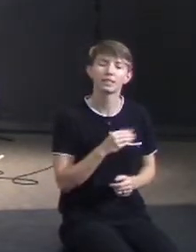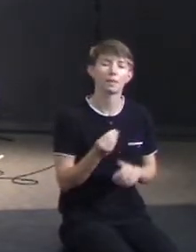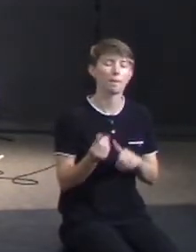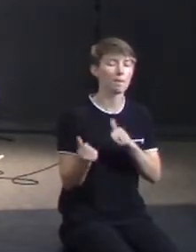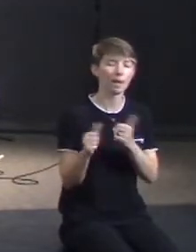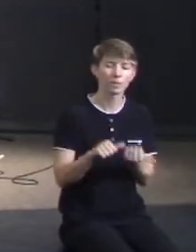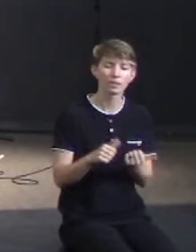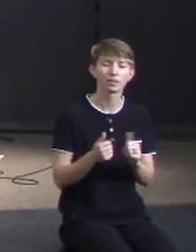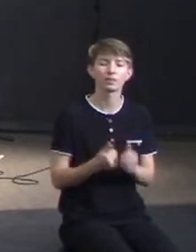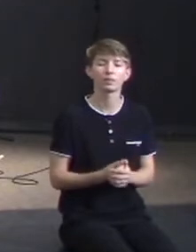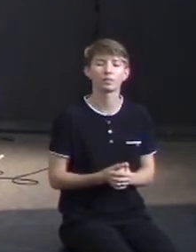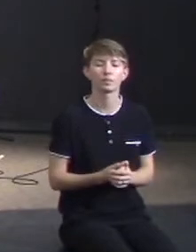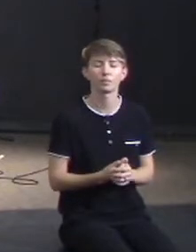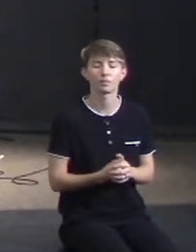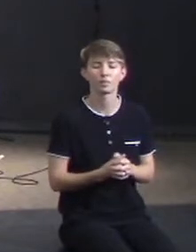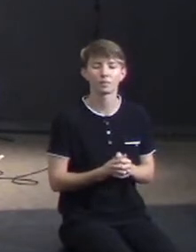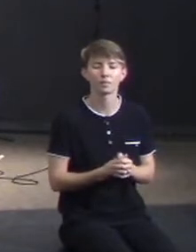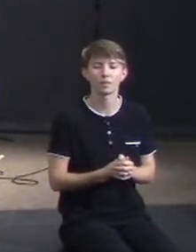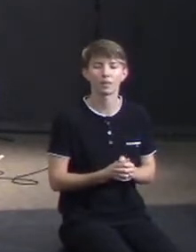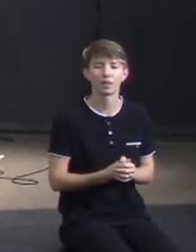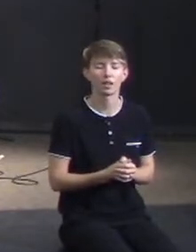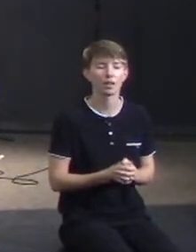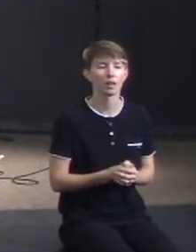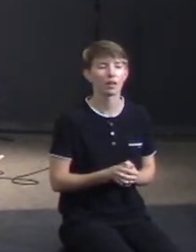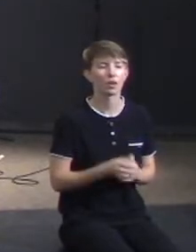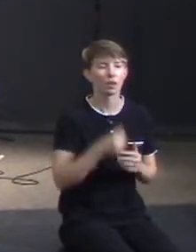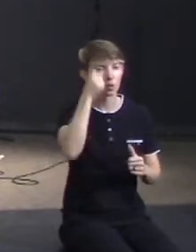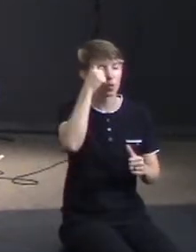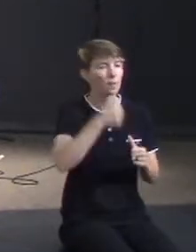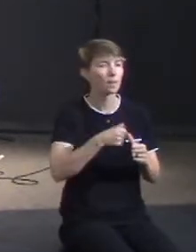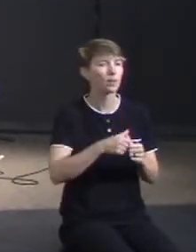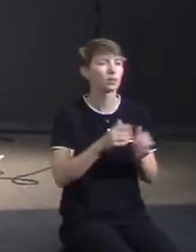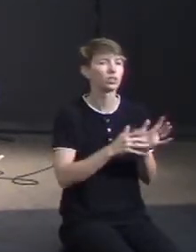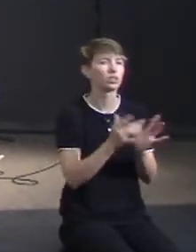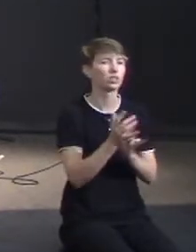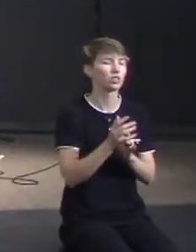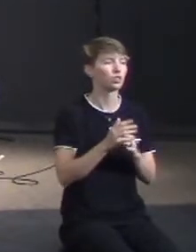You remember when Jesus walked up to the tax collector's booth